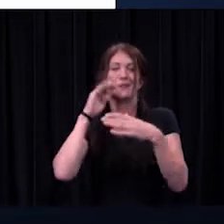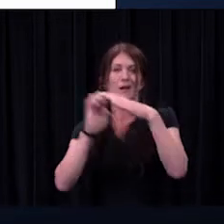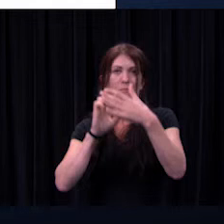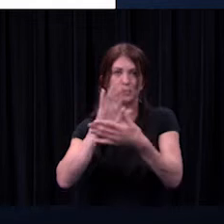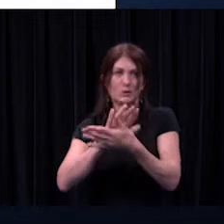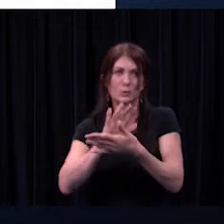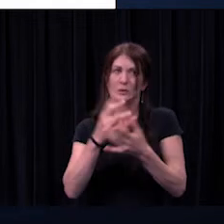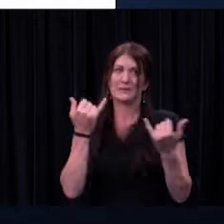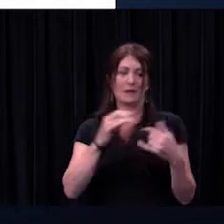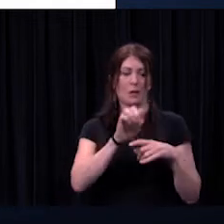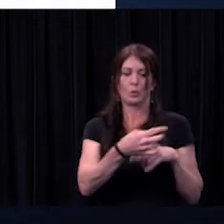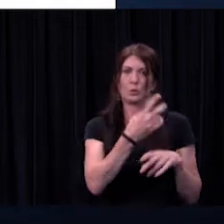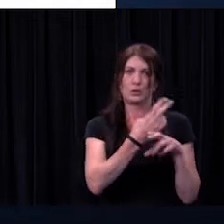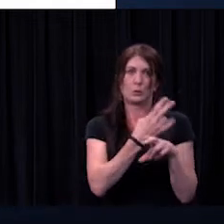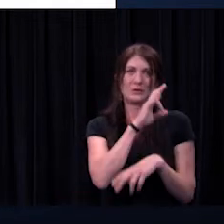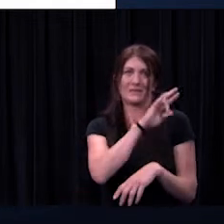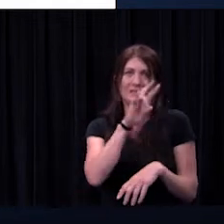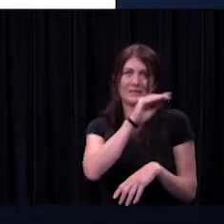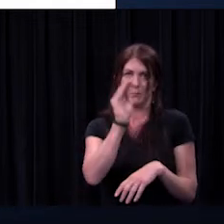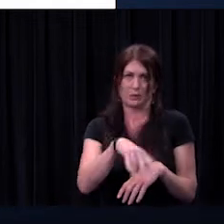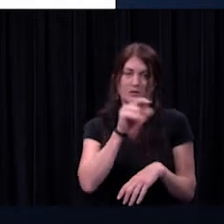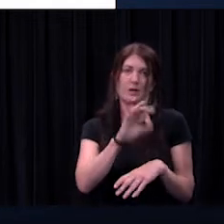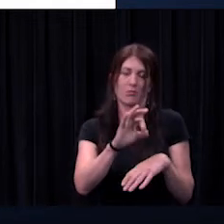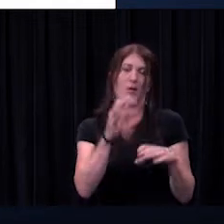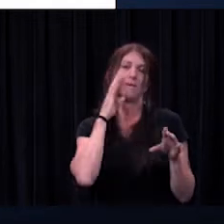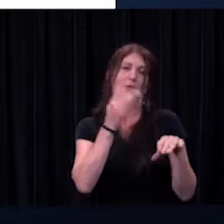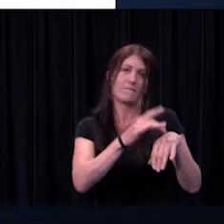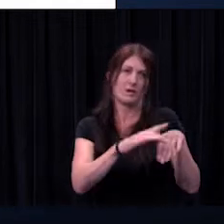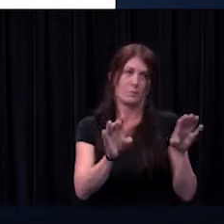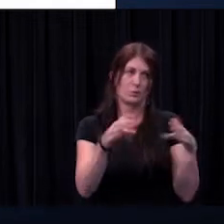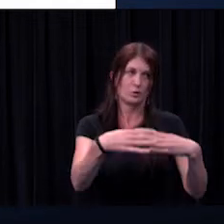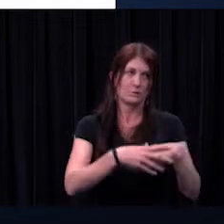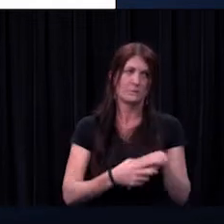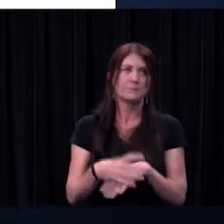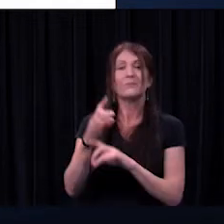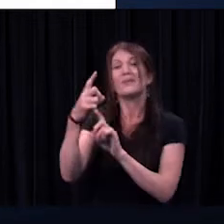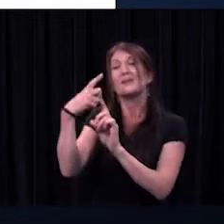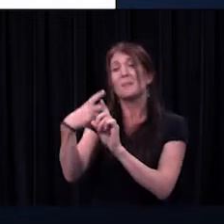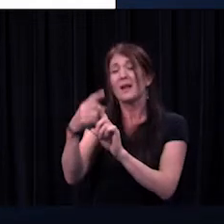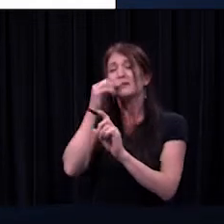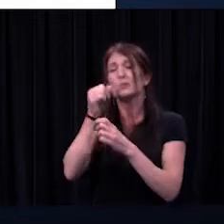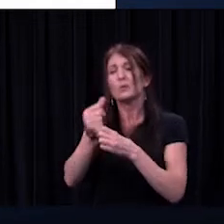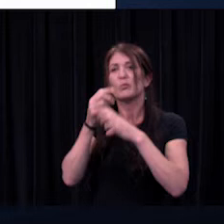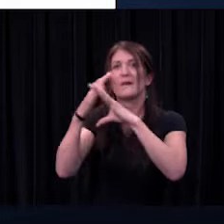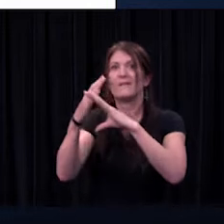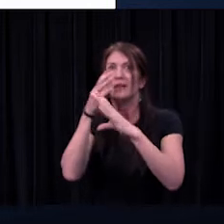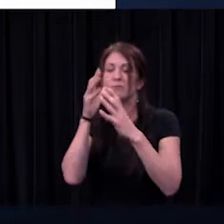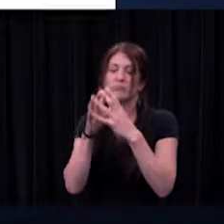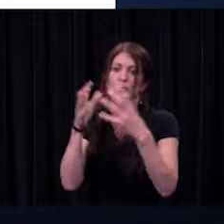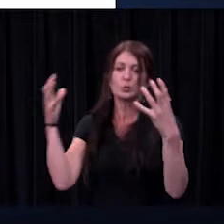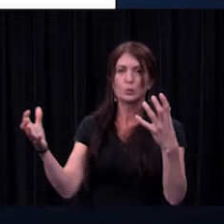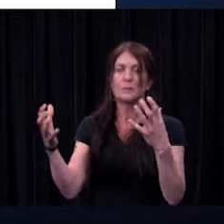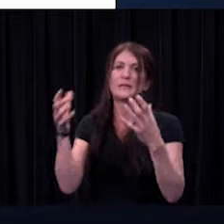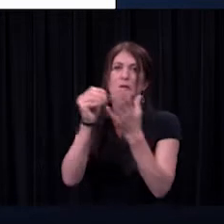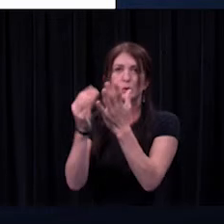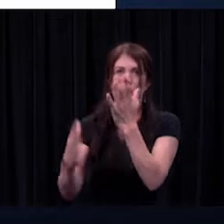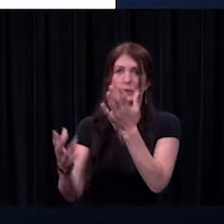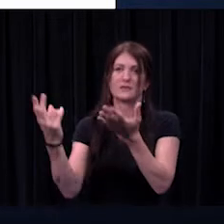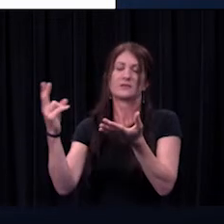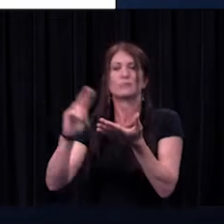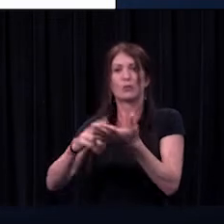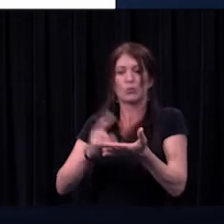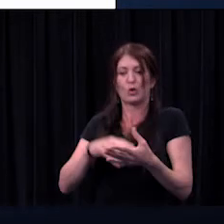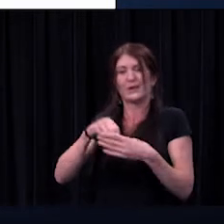capacity. And it'll also provide any potential crowding at Indian Creek and Tomahawk, which both are pretty high on their room